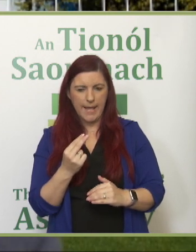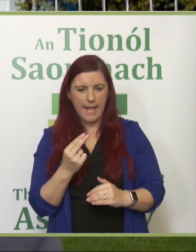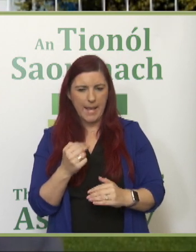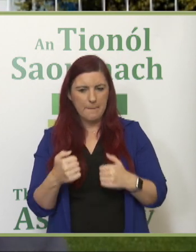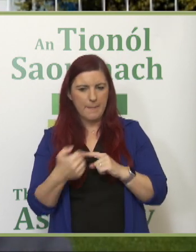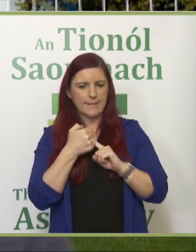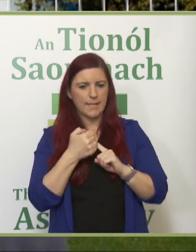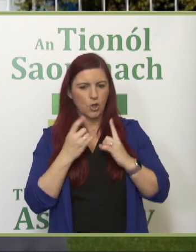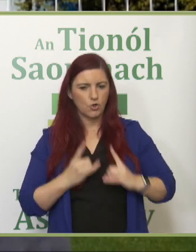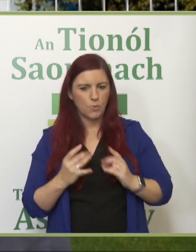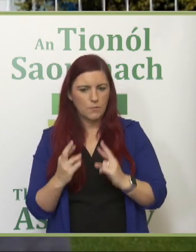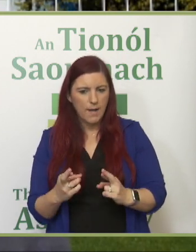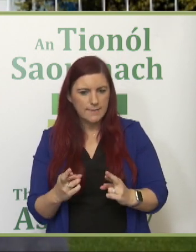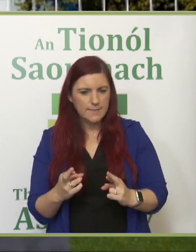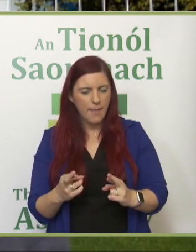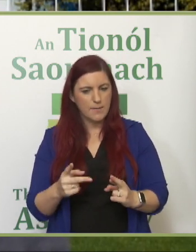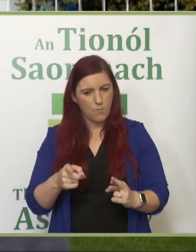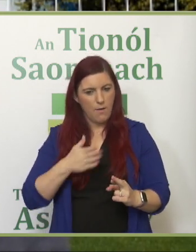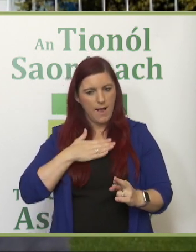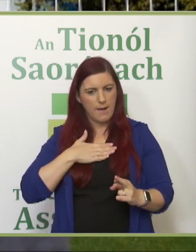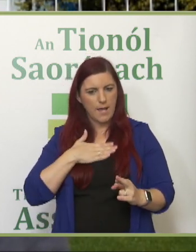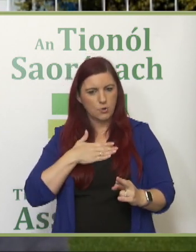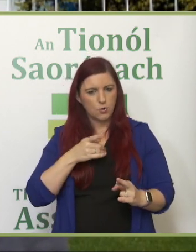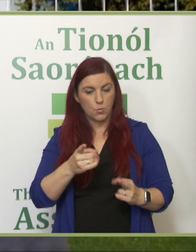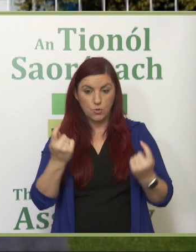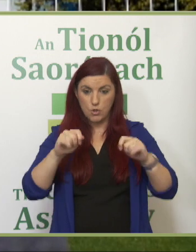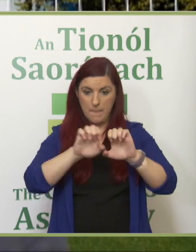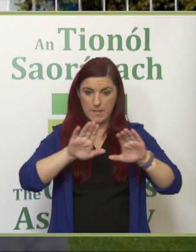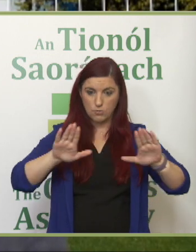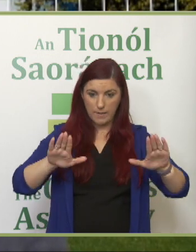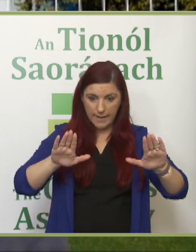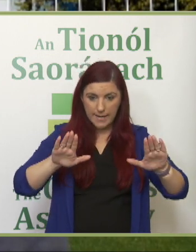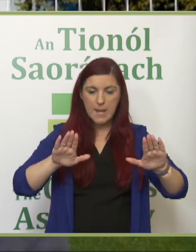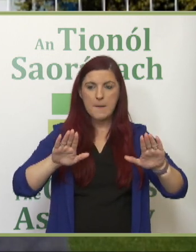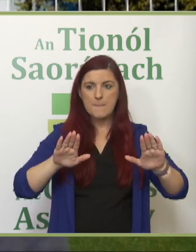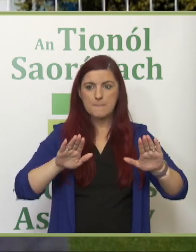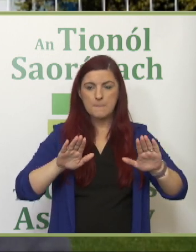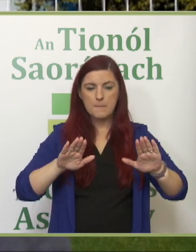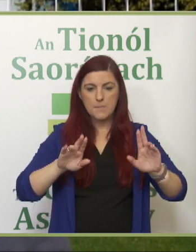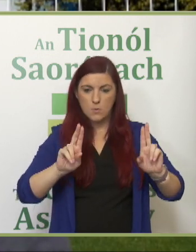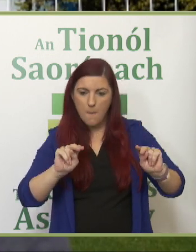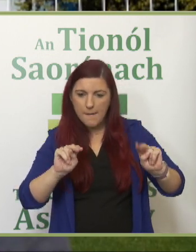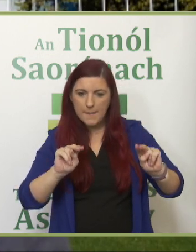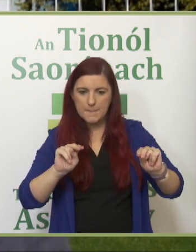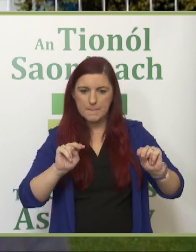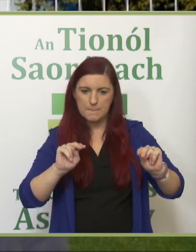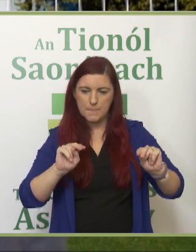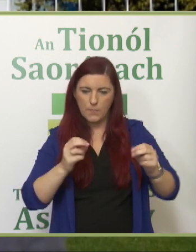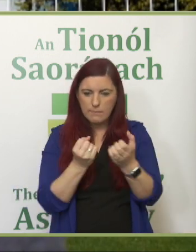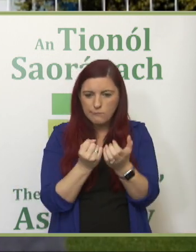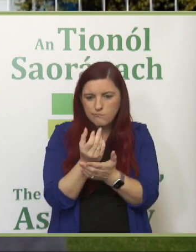is where I would like to allow me to share my screen so I can